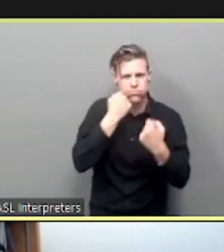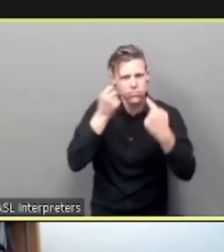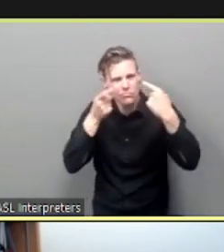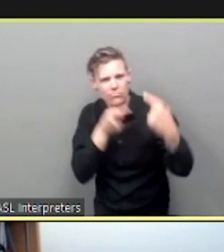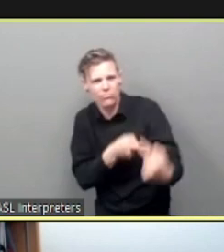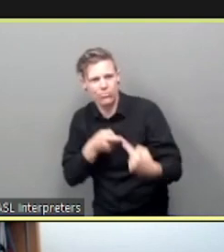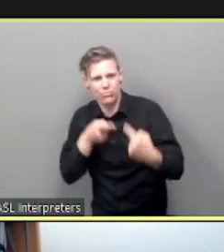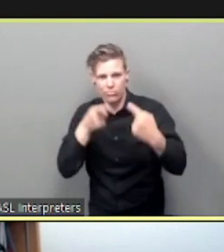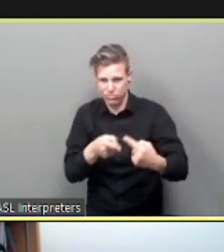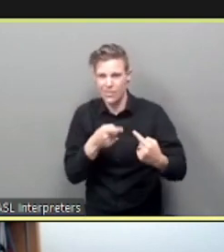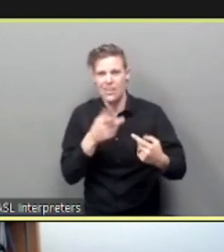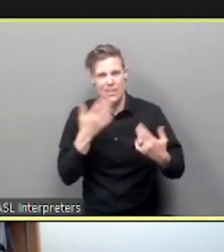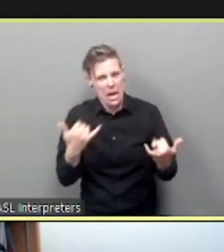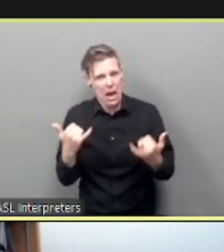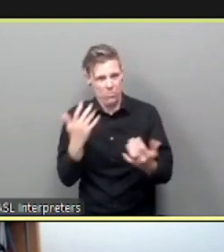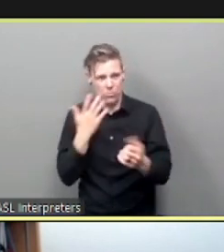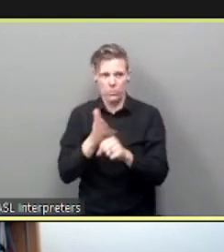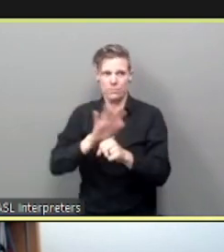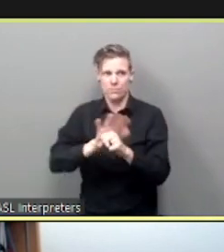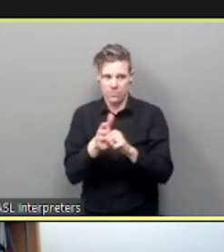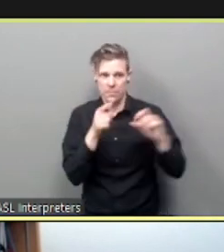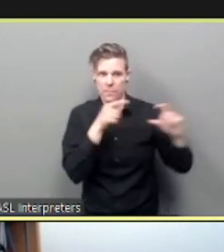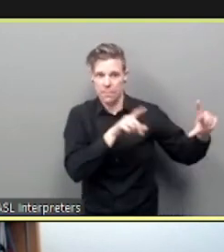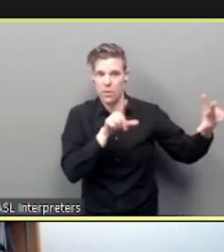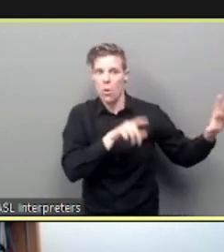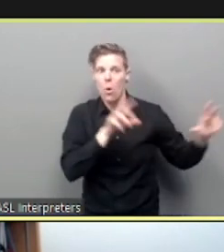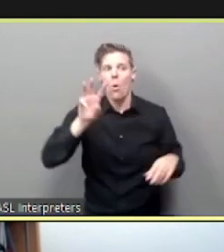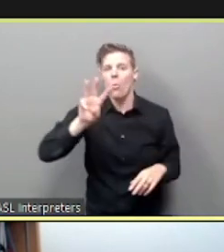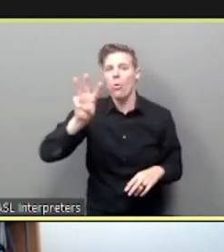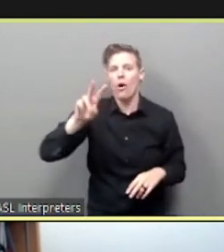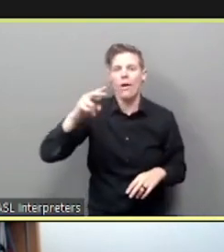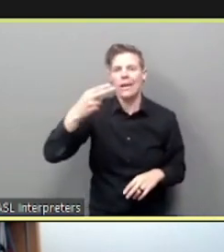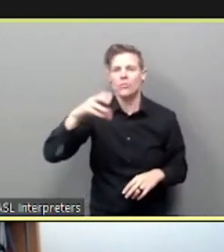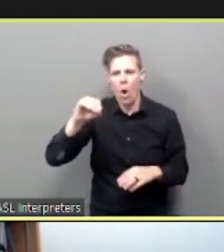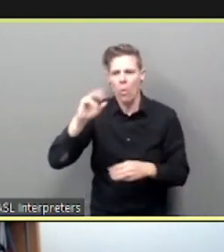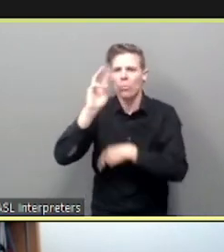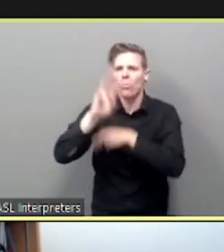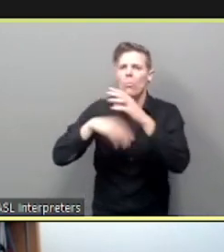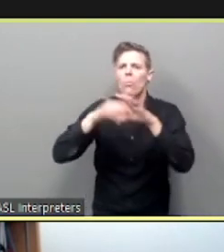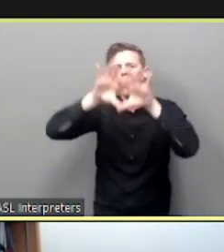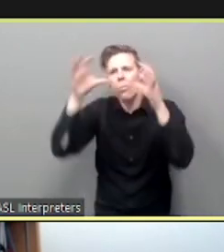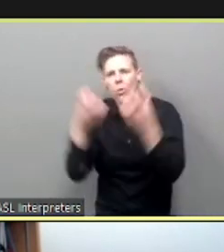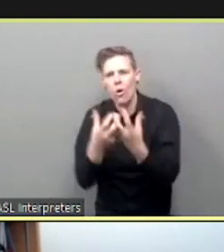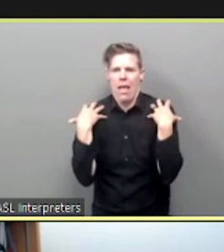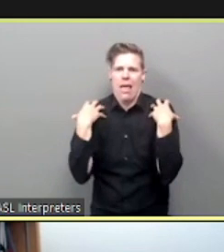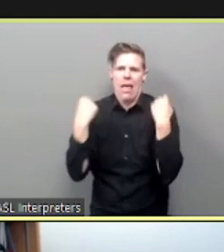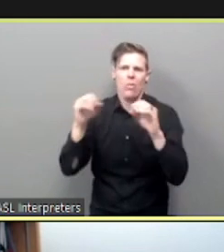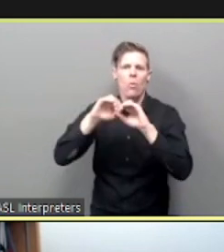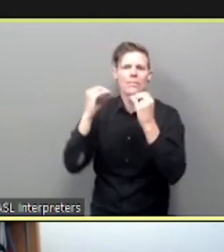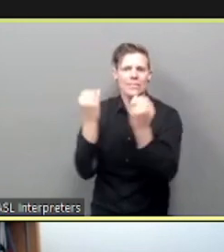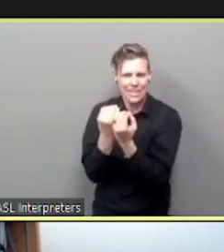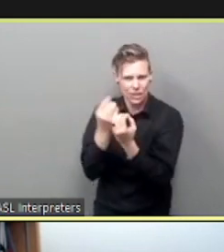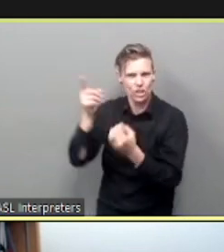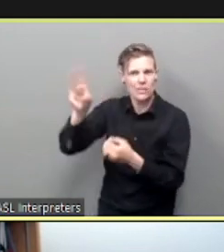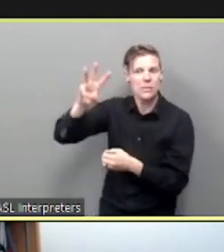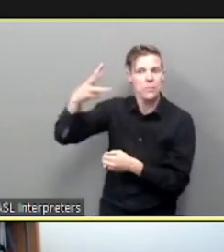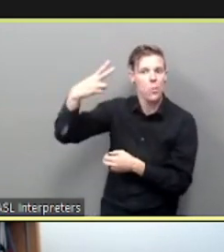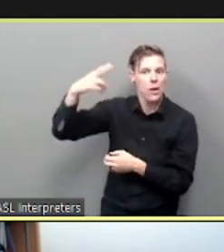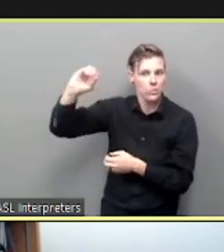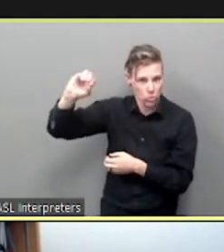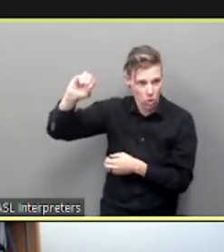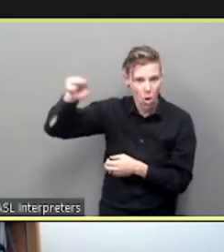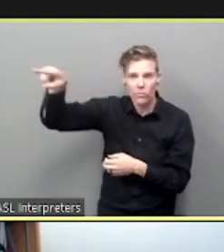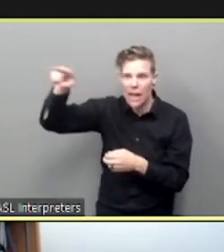from the WHO, or the World Health Organization COVID-19 data dashboard.